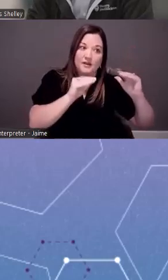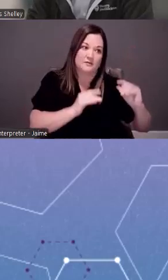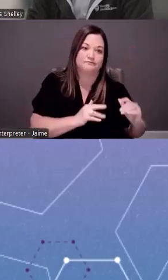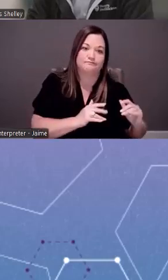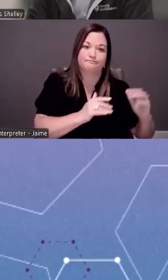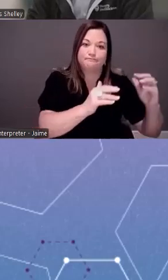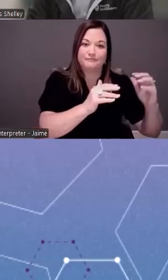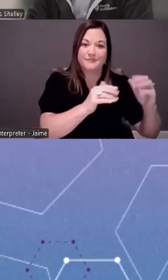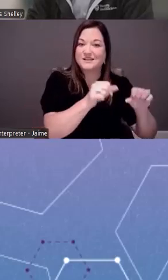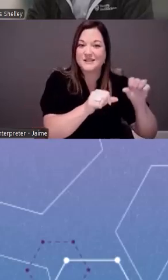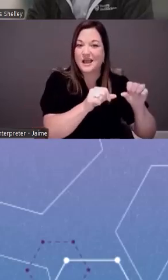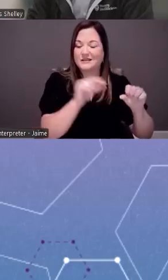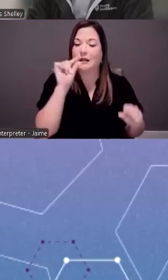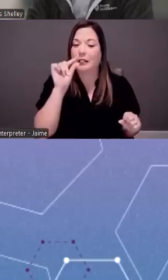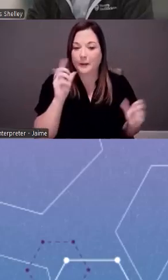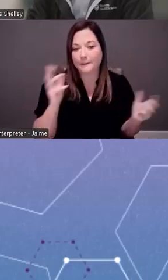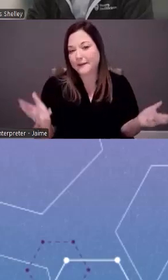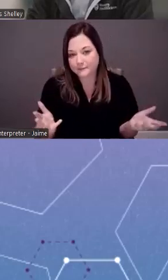way.